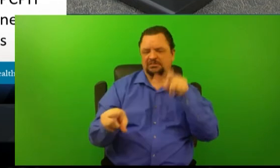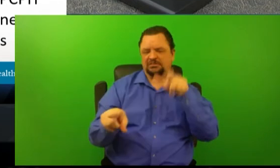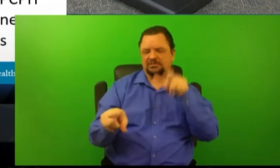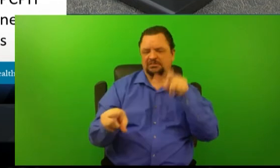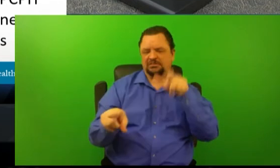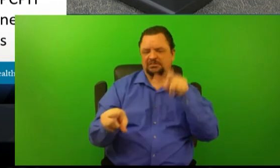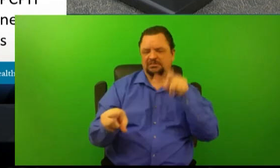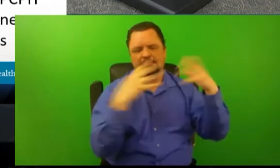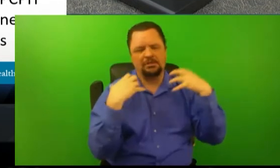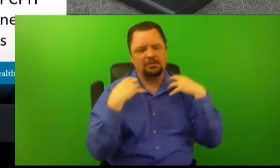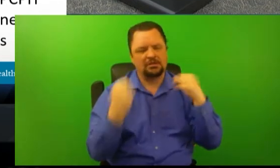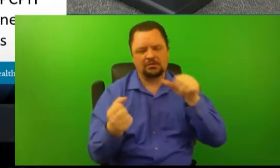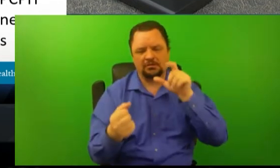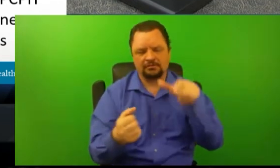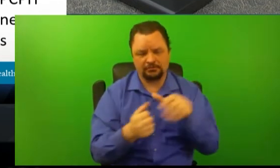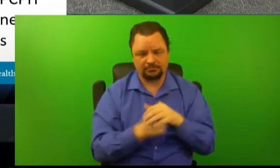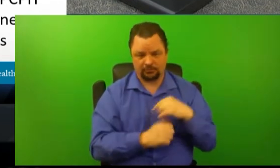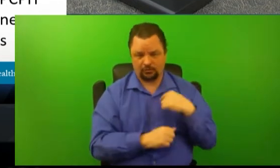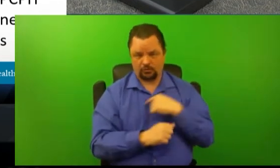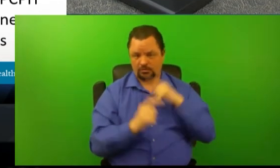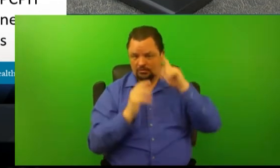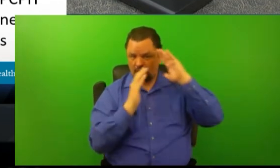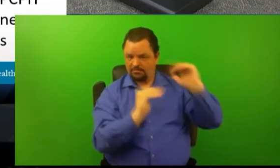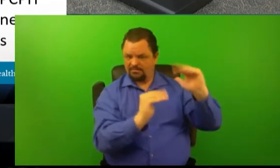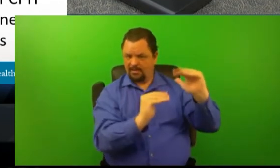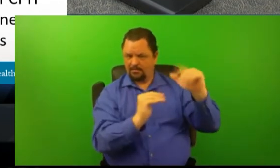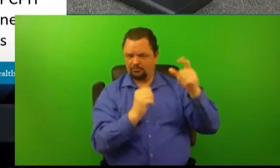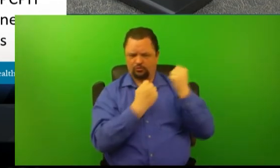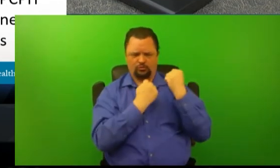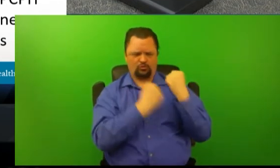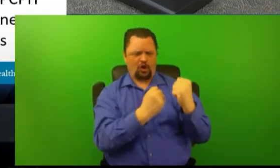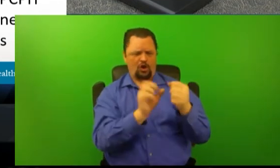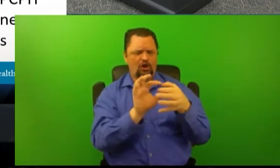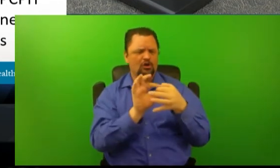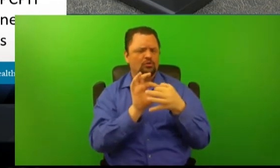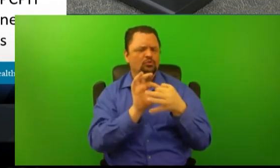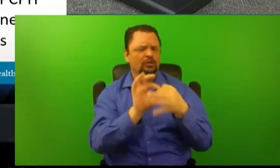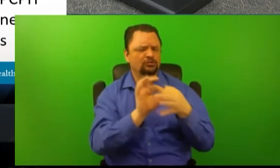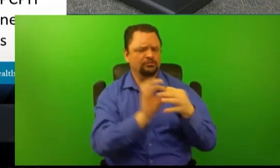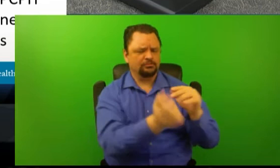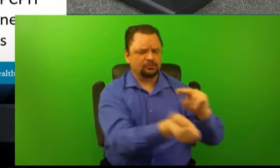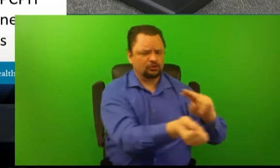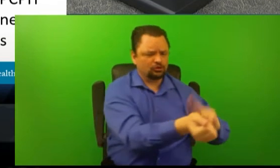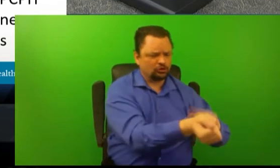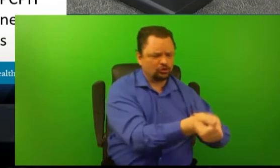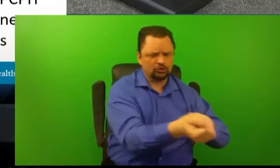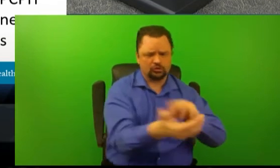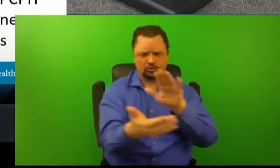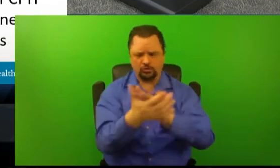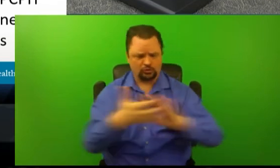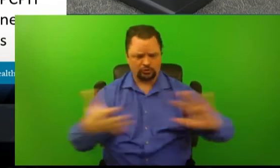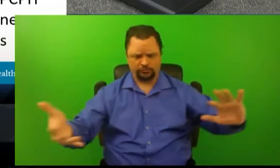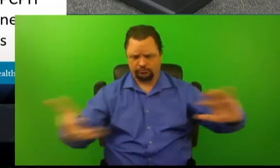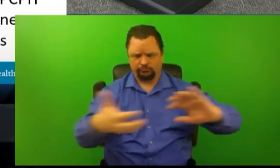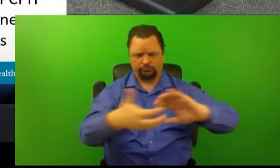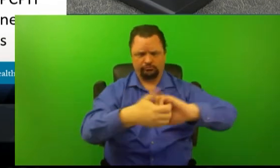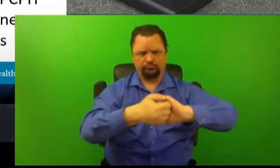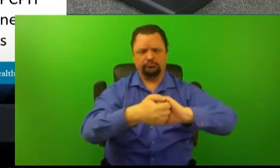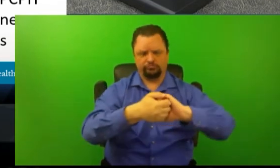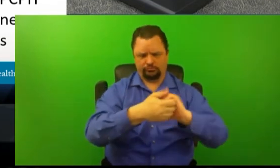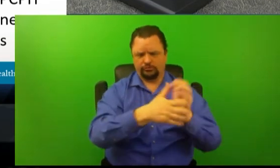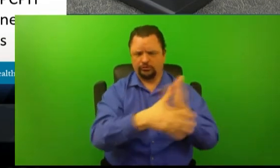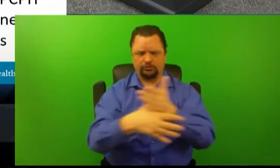really strong relationship with our school nurses and our school partners to work through kind of this next phase. But again, a lot of